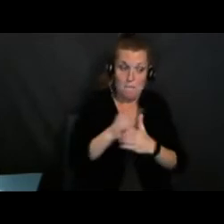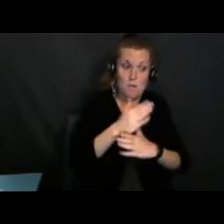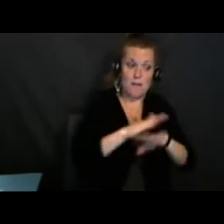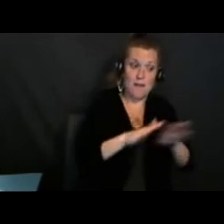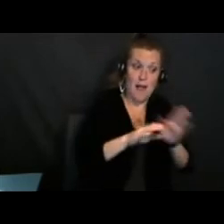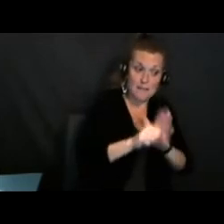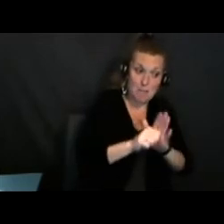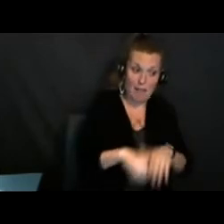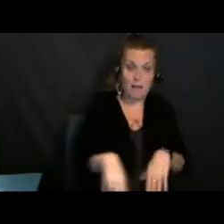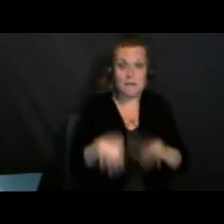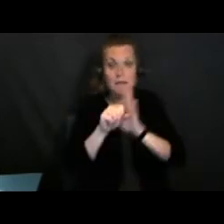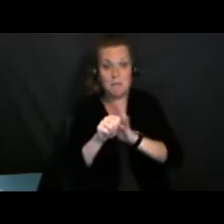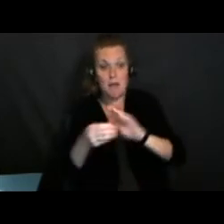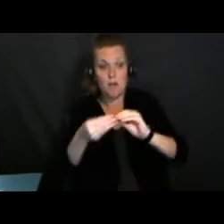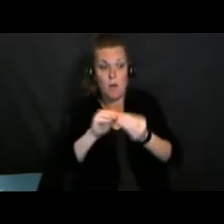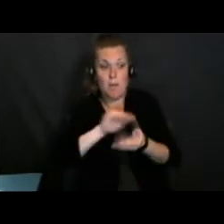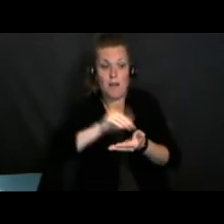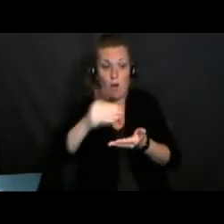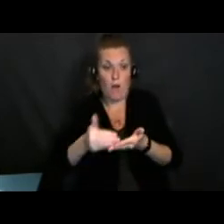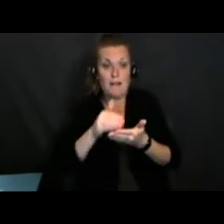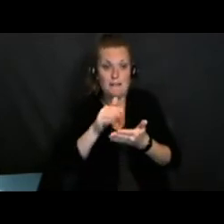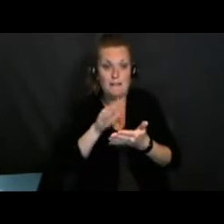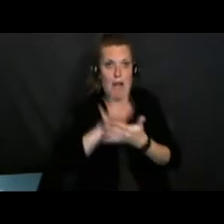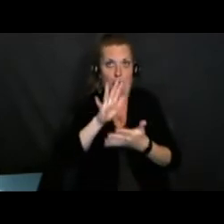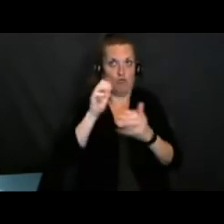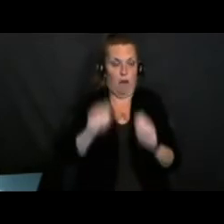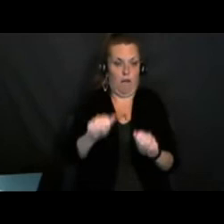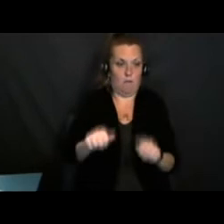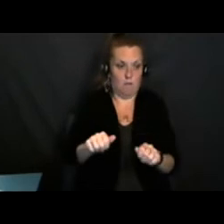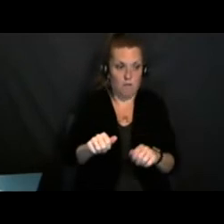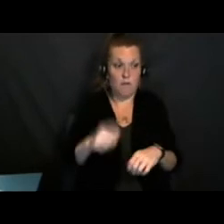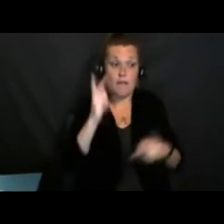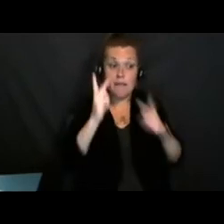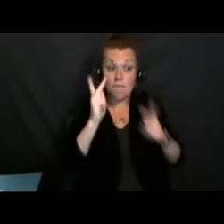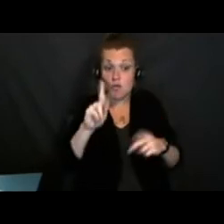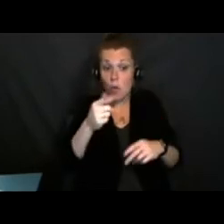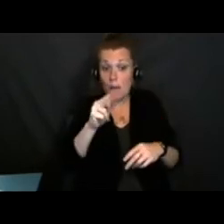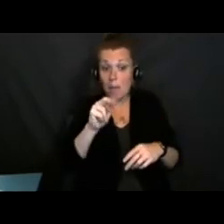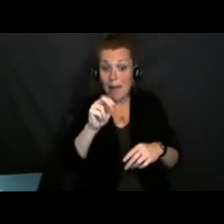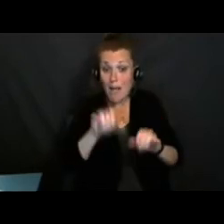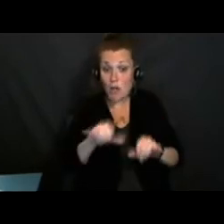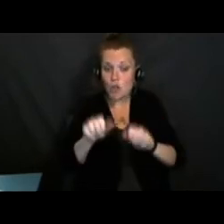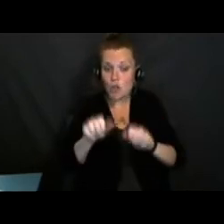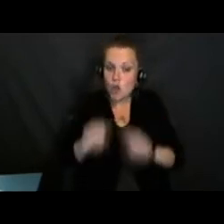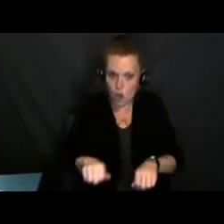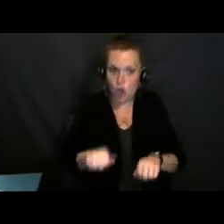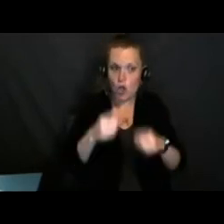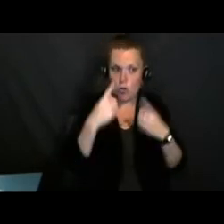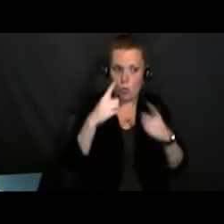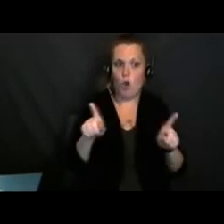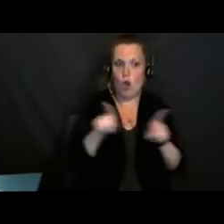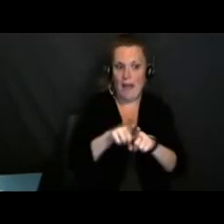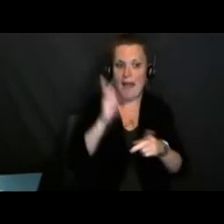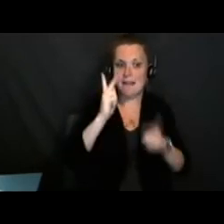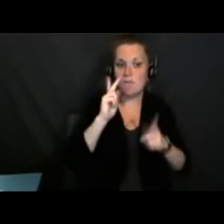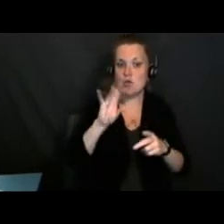quantity abstraction. The visual finger patterns especially could work as an additional visual code that is intuitive